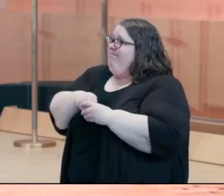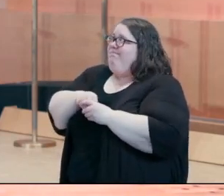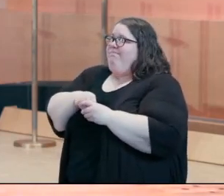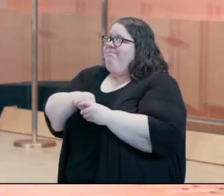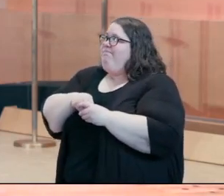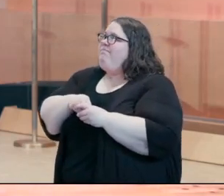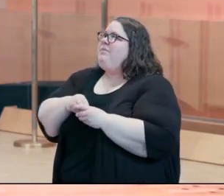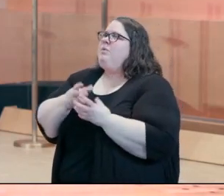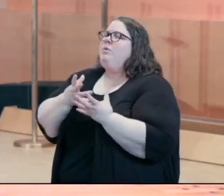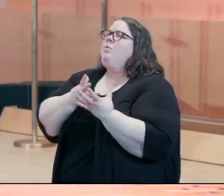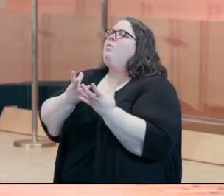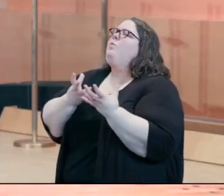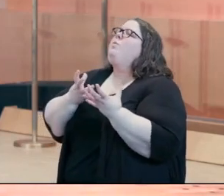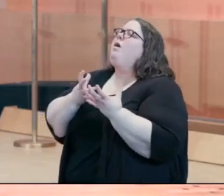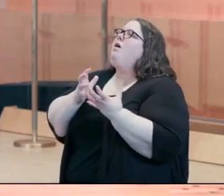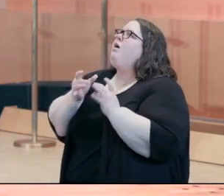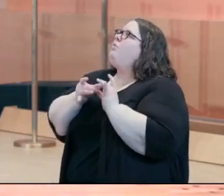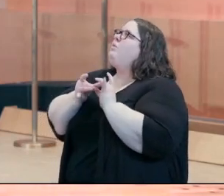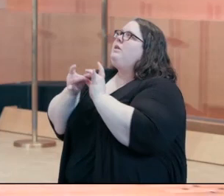for a relationship